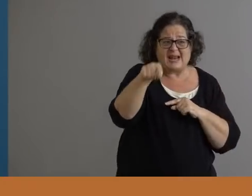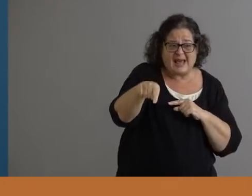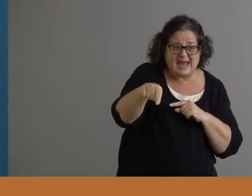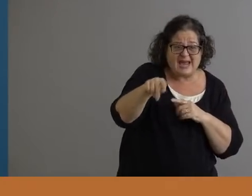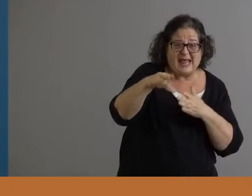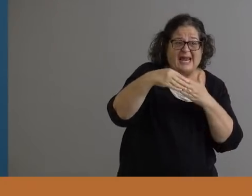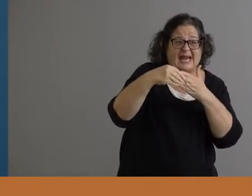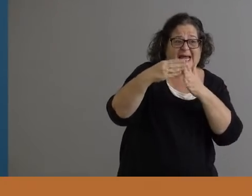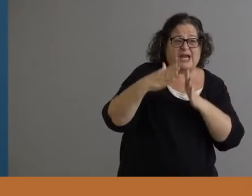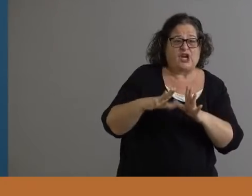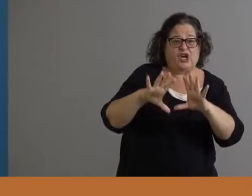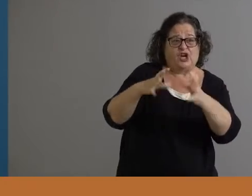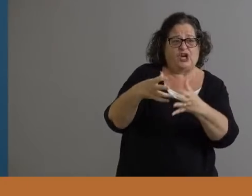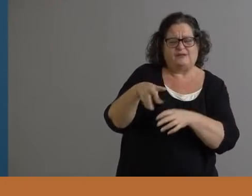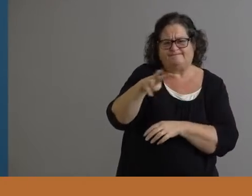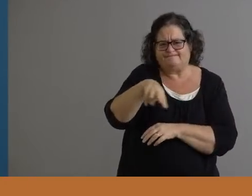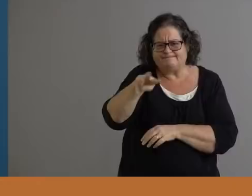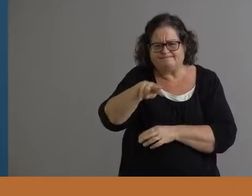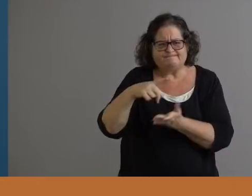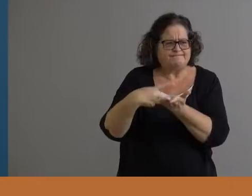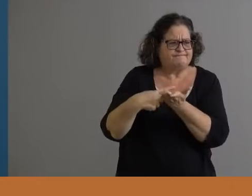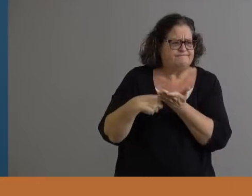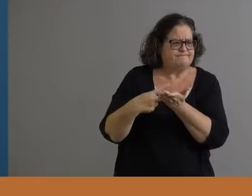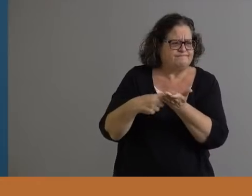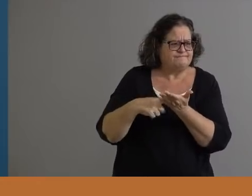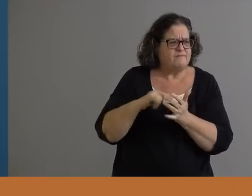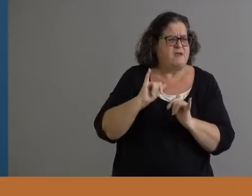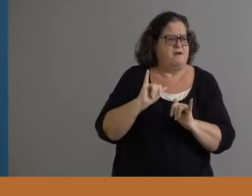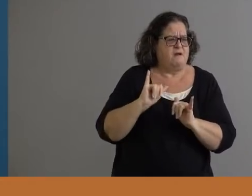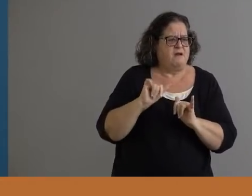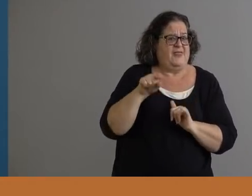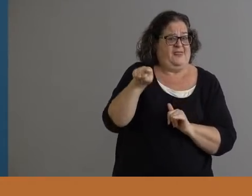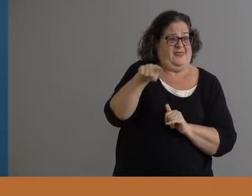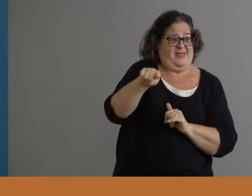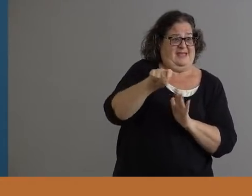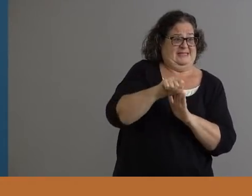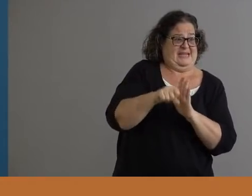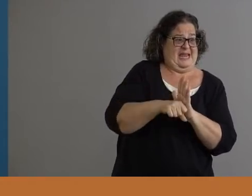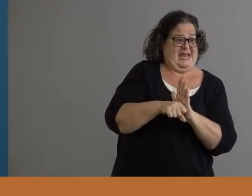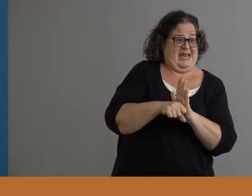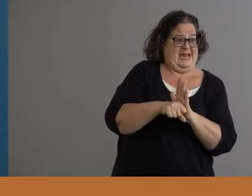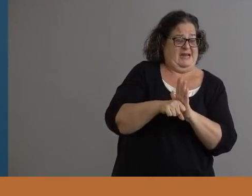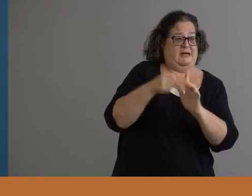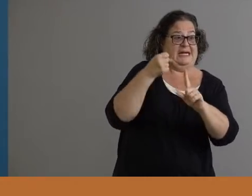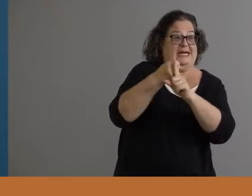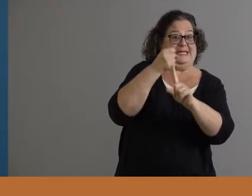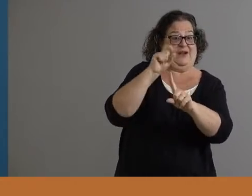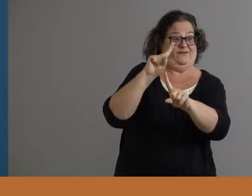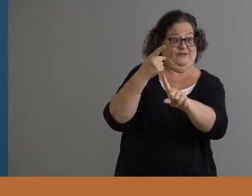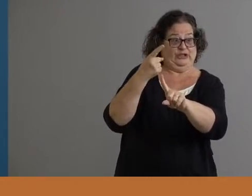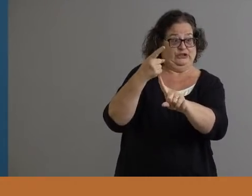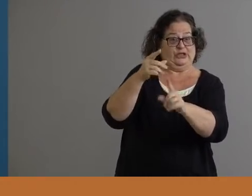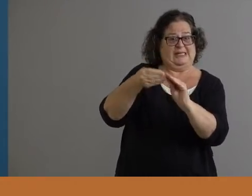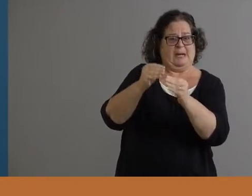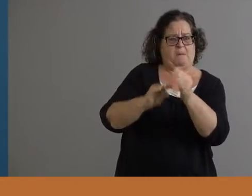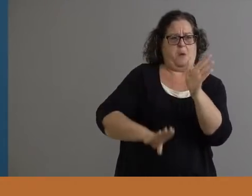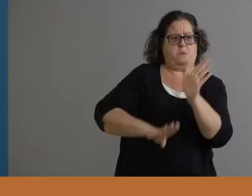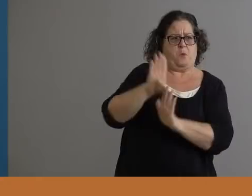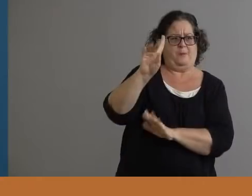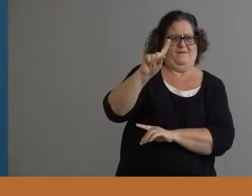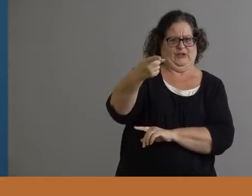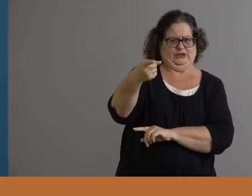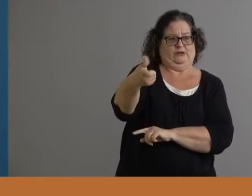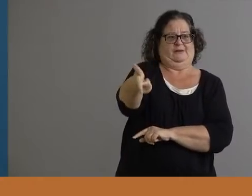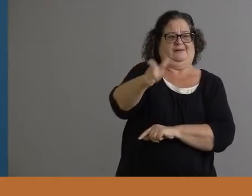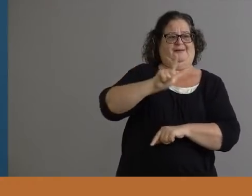lot of discussion on folks that were hit first, hit harder than we were, and before we were, things that we can